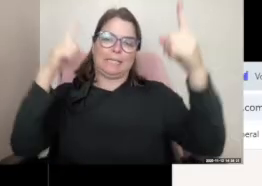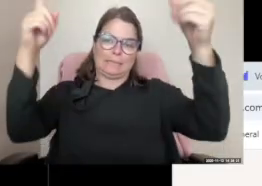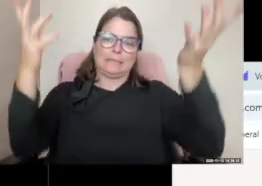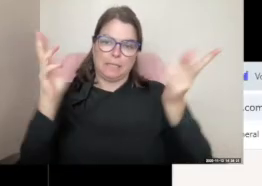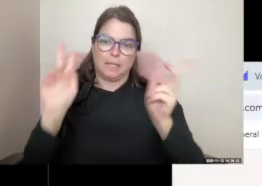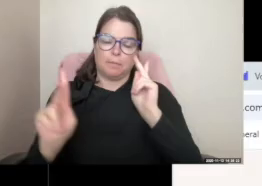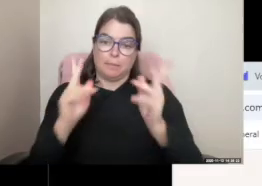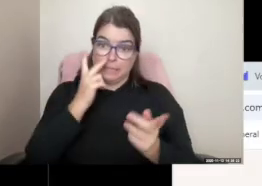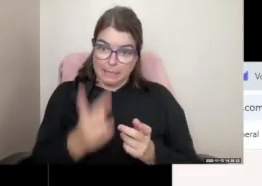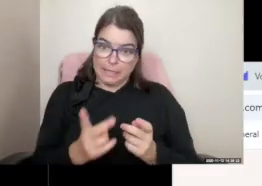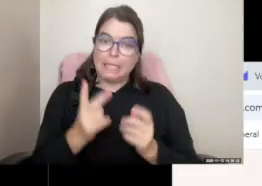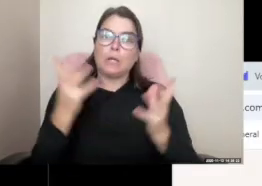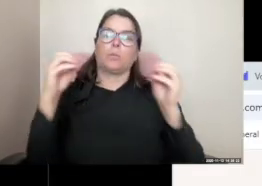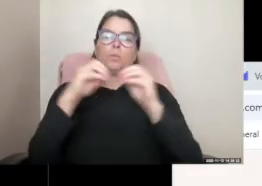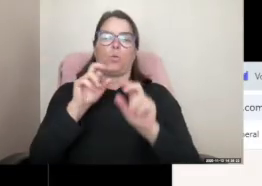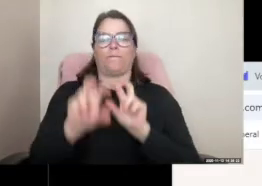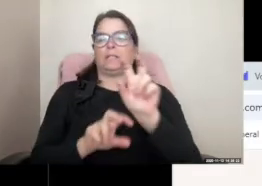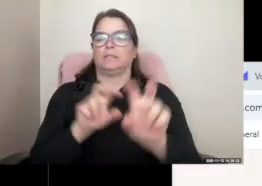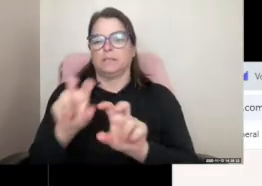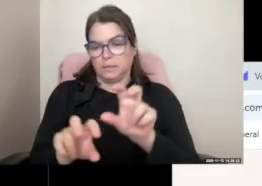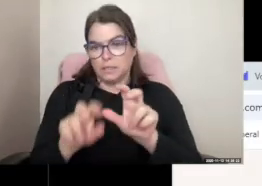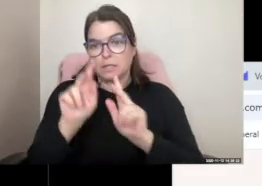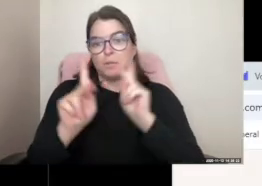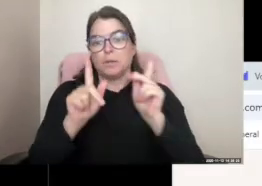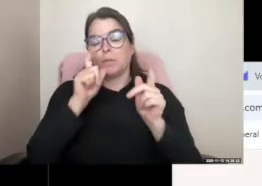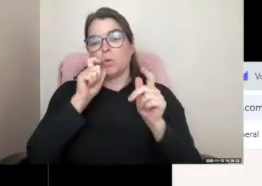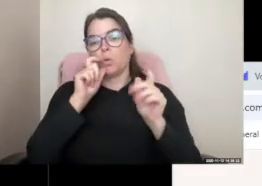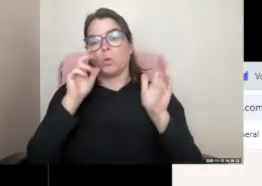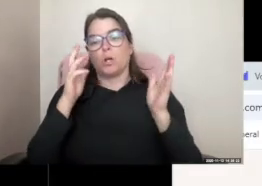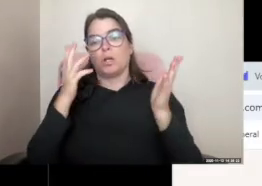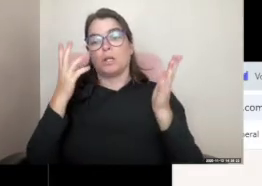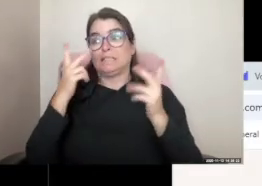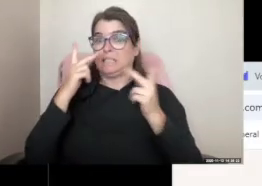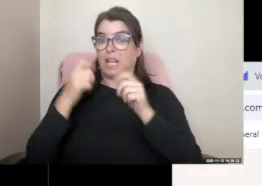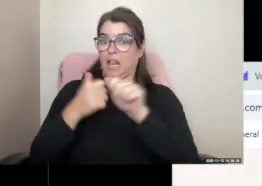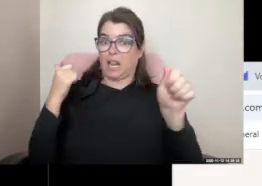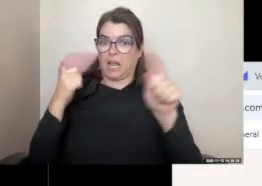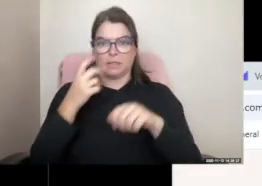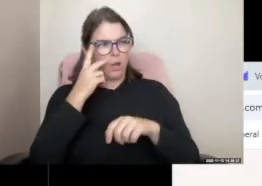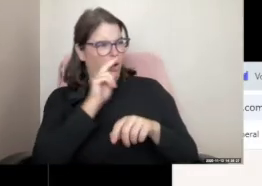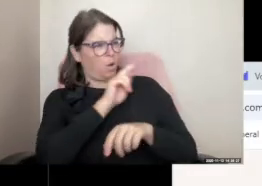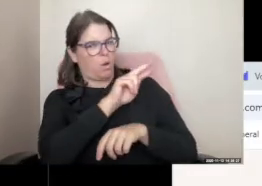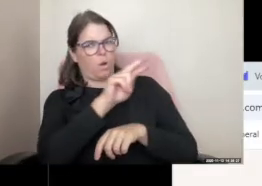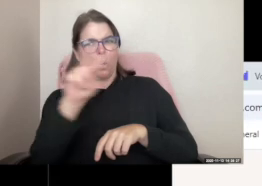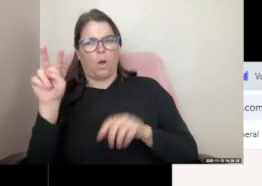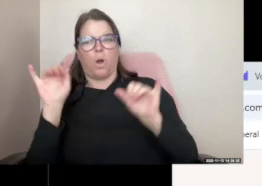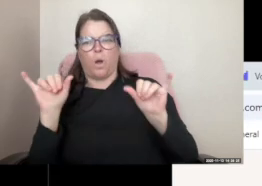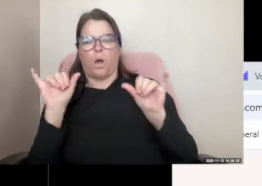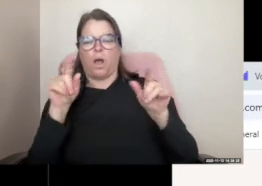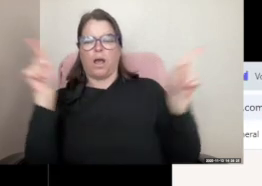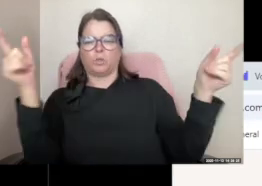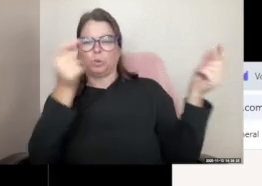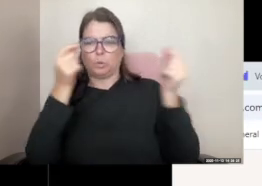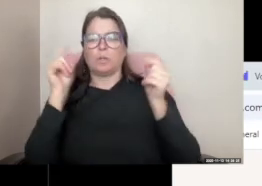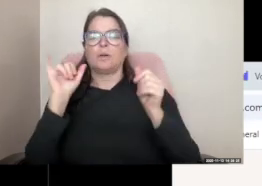I voted strongly disagree on that. And the reason is pretty simple. The more success you have up front,